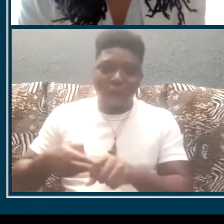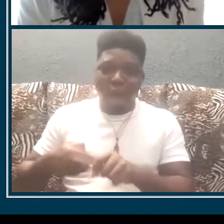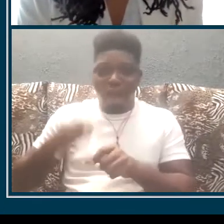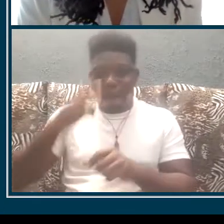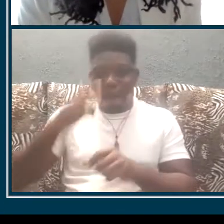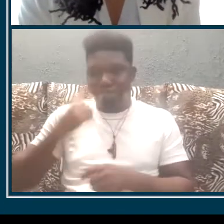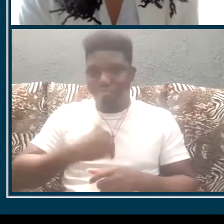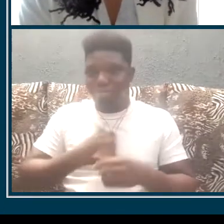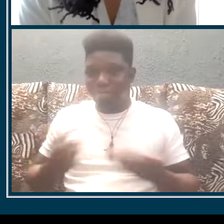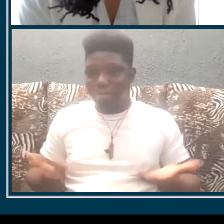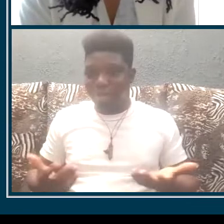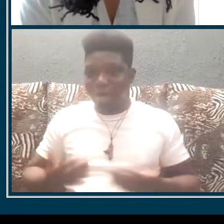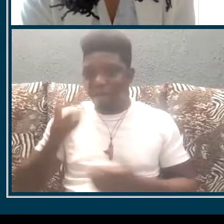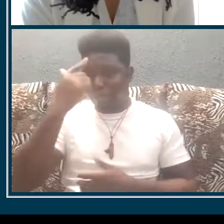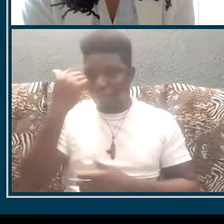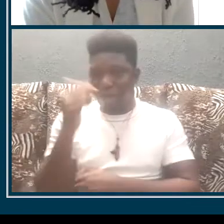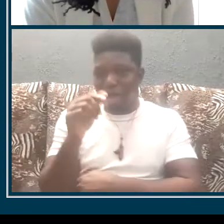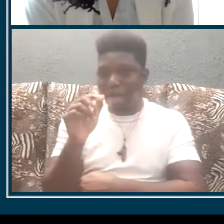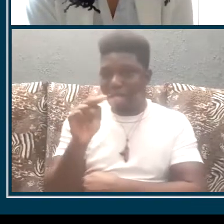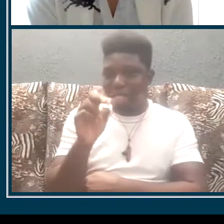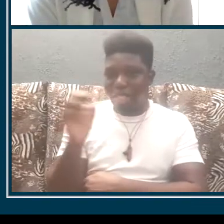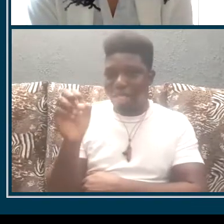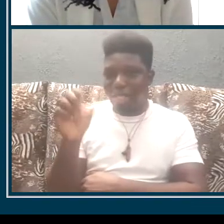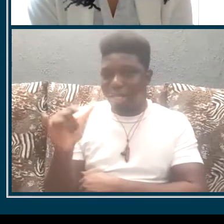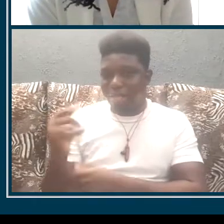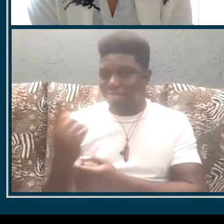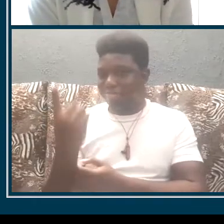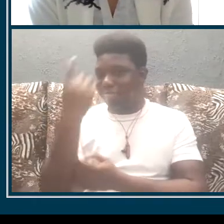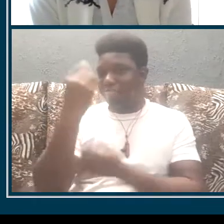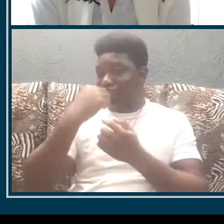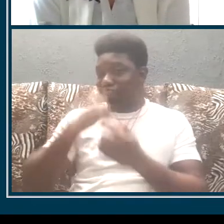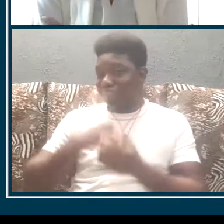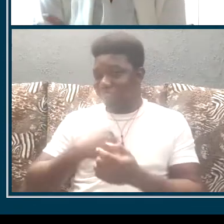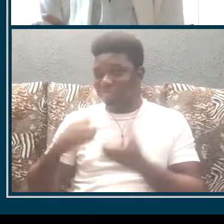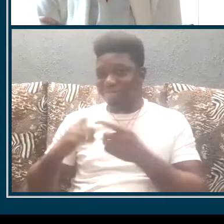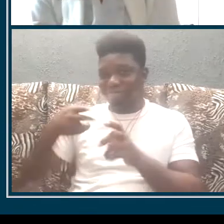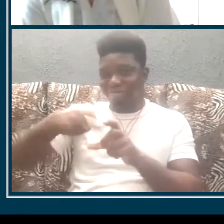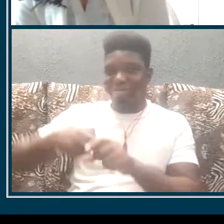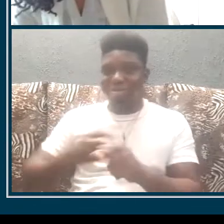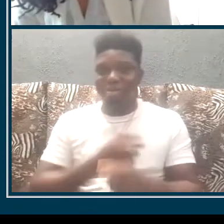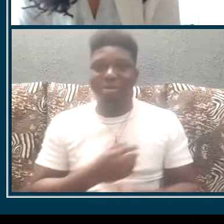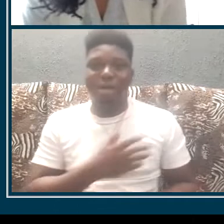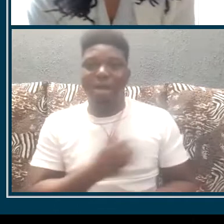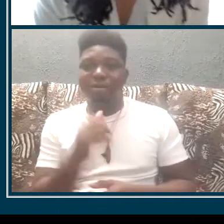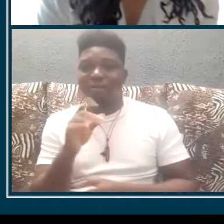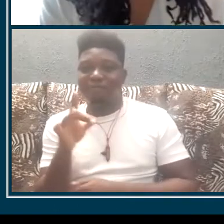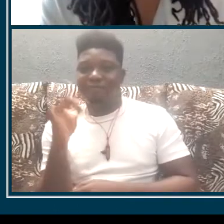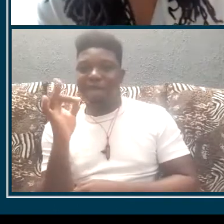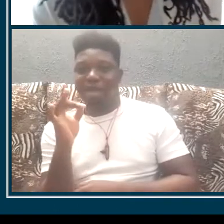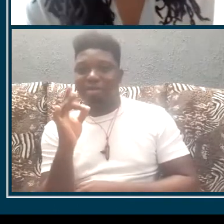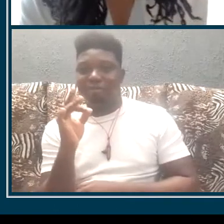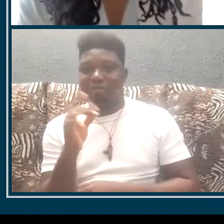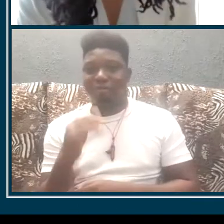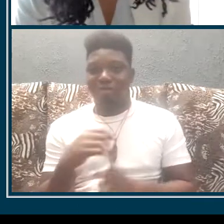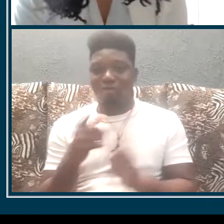me to join, and I find my life goes smoother when I acquiesce to her demands. They're not very frequent, so it's relatively easy to